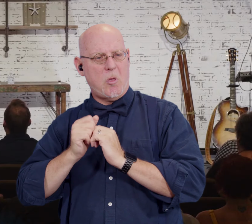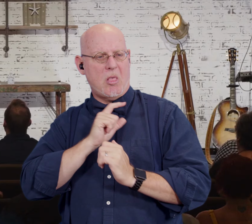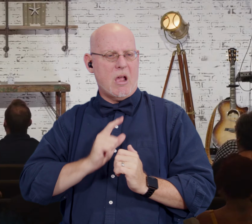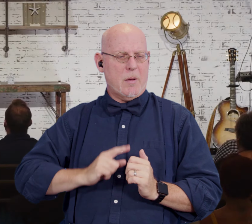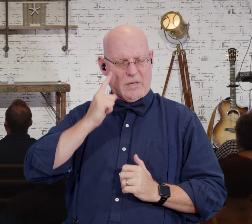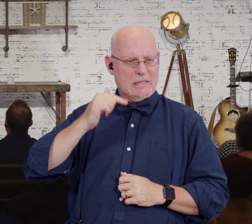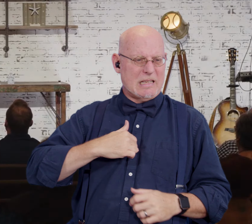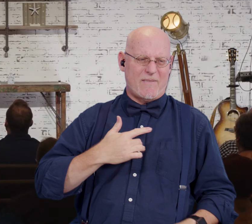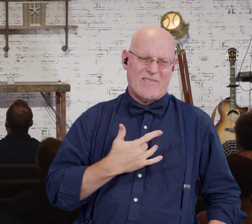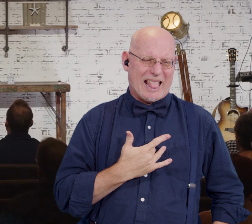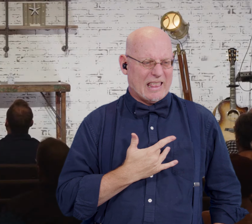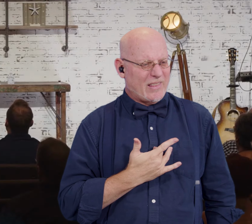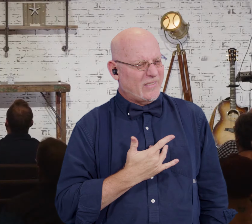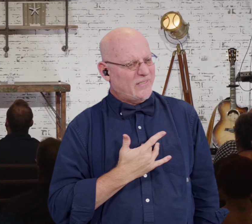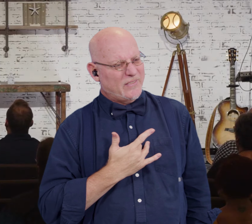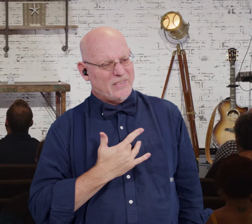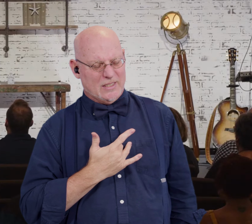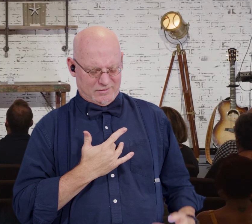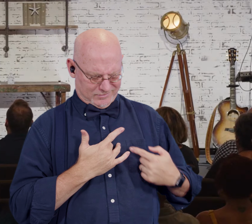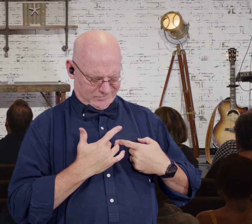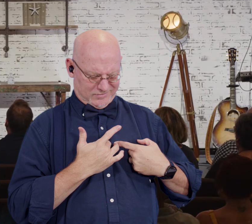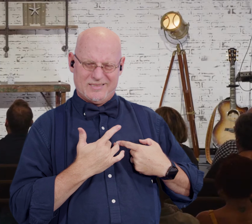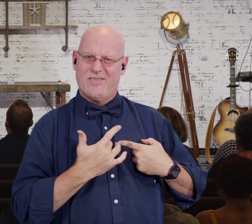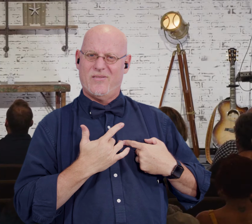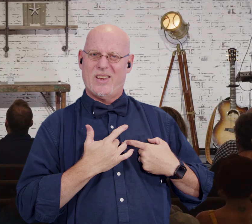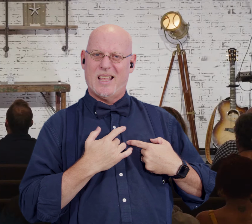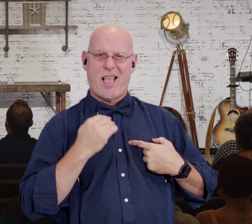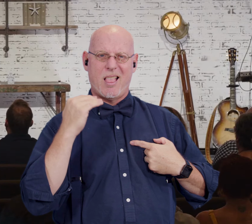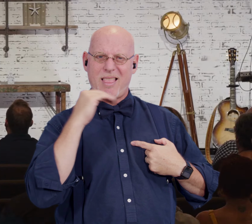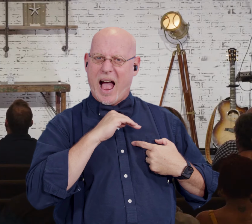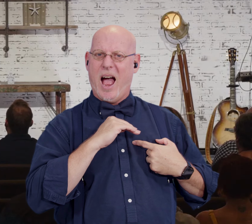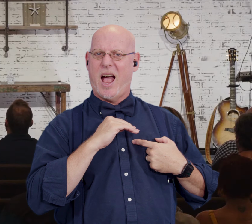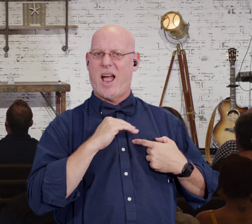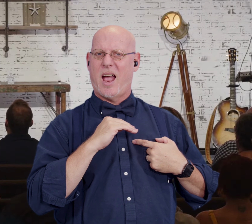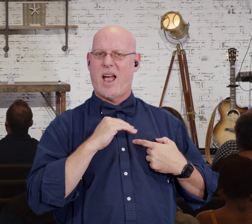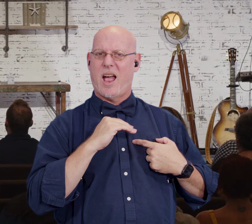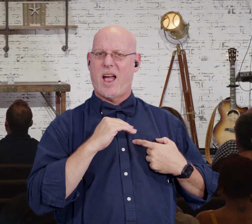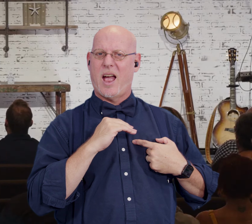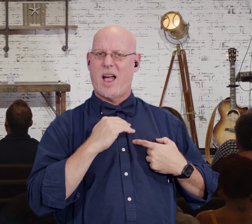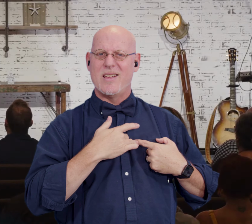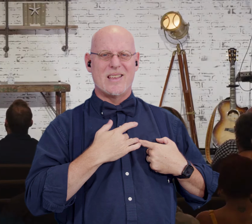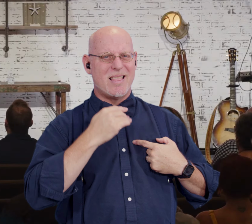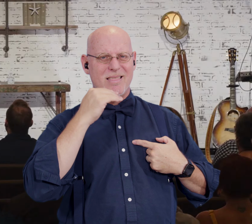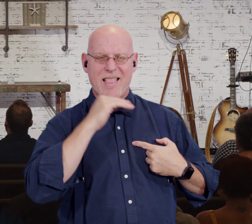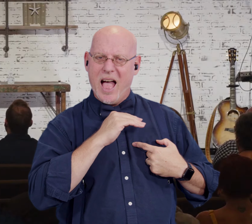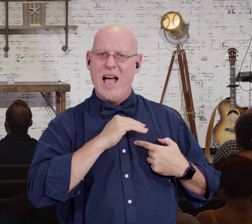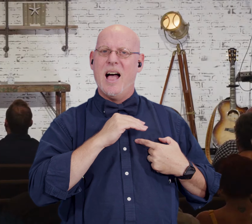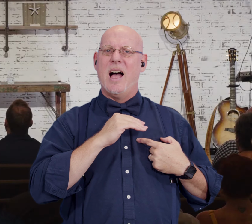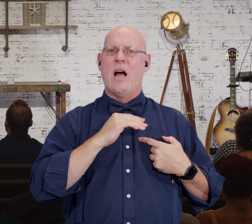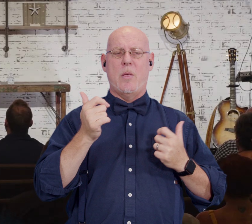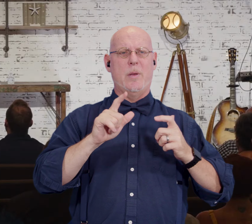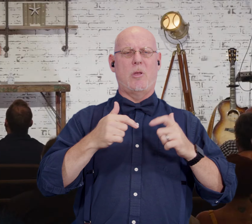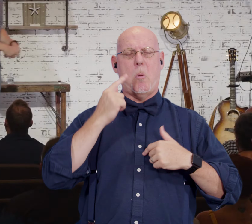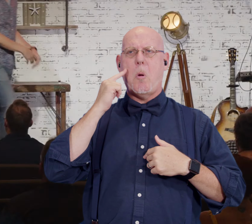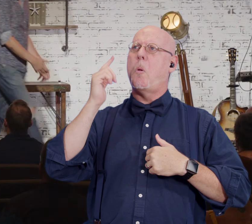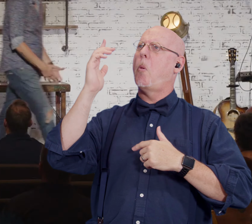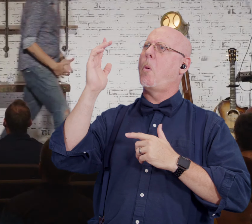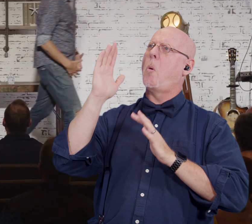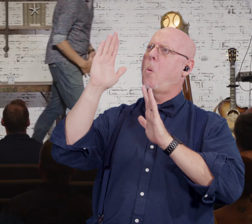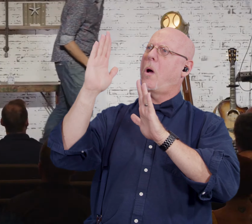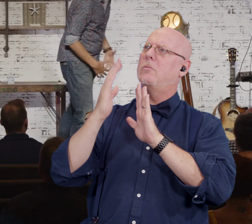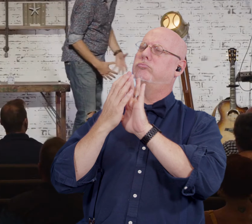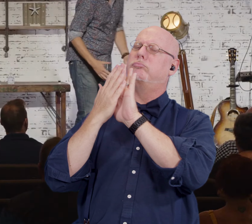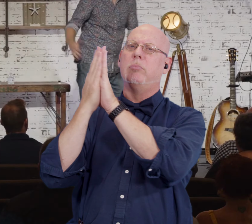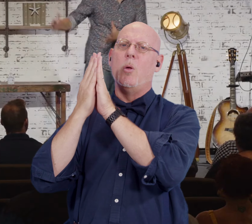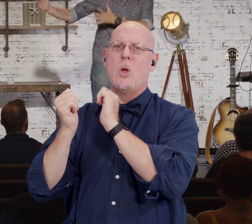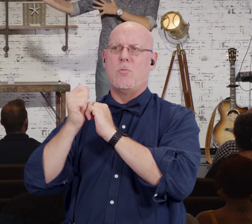Lord based on their feelings. Our feelings are a liar oftentimes. There are other people who think they're great with the Lord because they feel